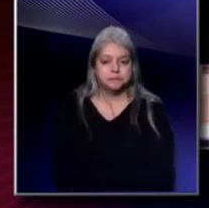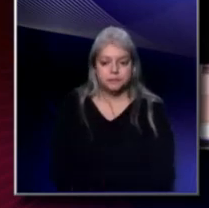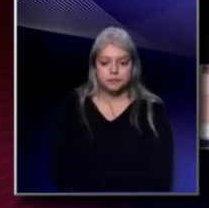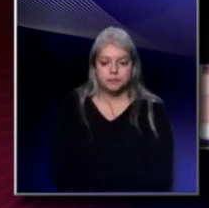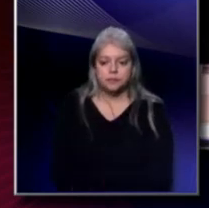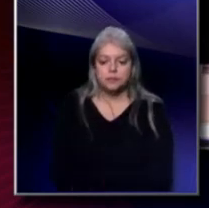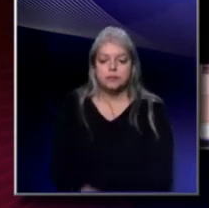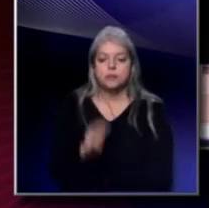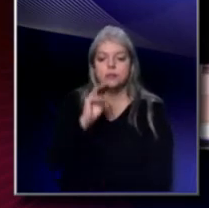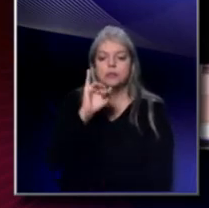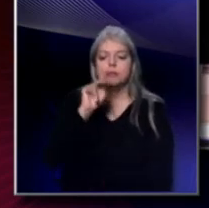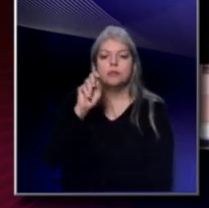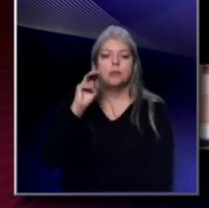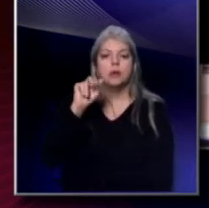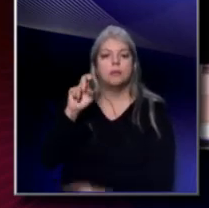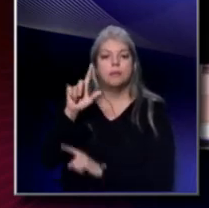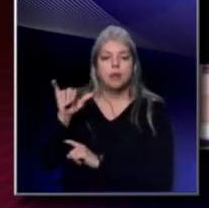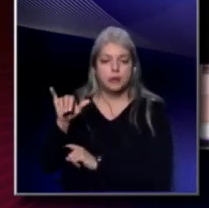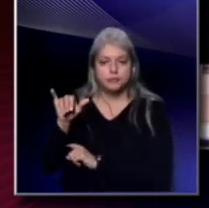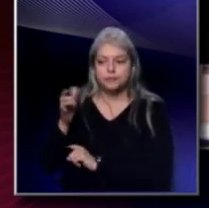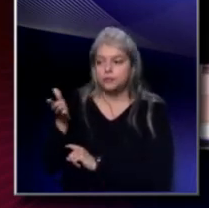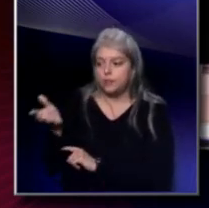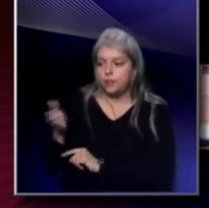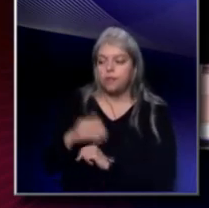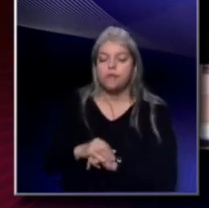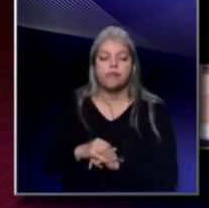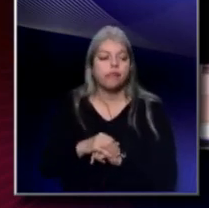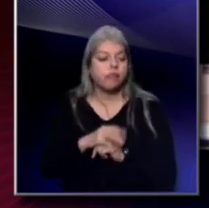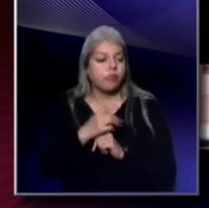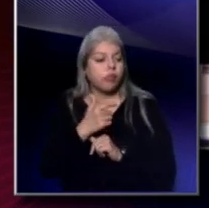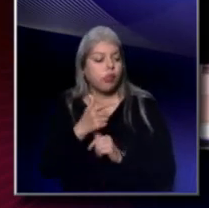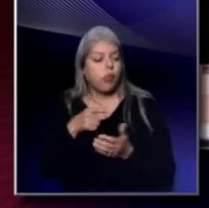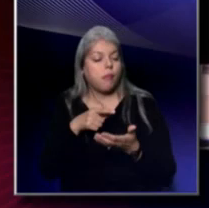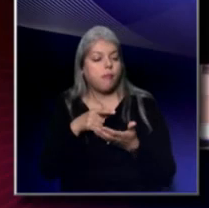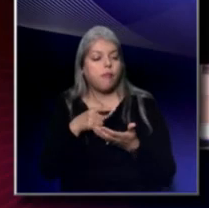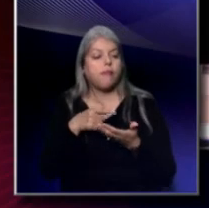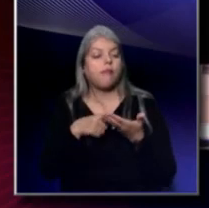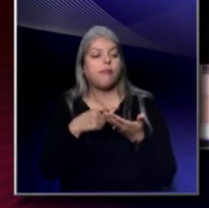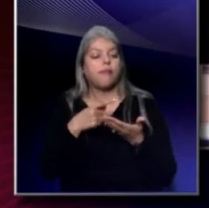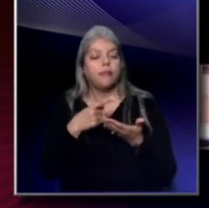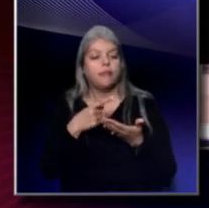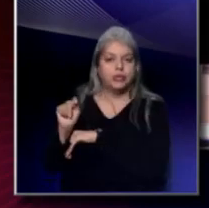This is Mike Mamier. Oh, sorry. Go ahead, Mike. Well, it just says that we're going to have